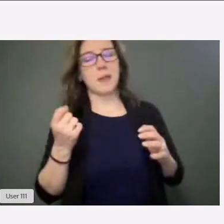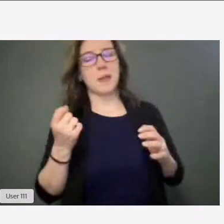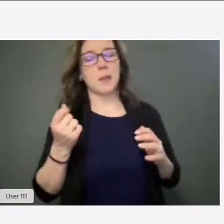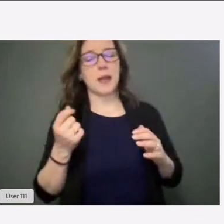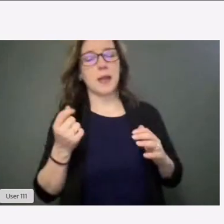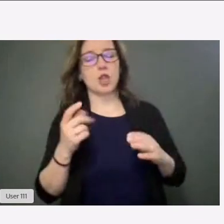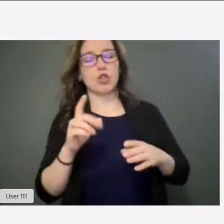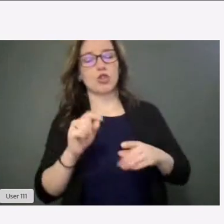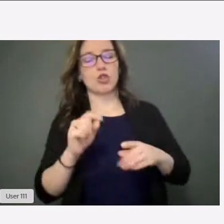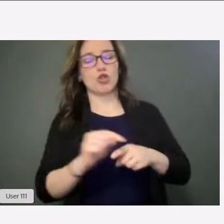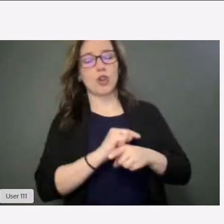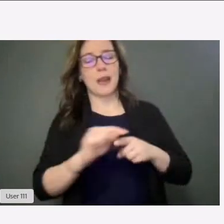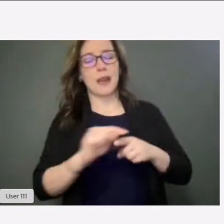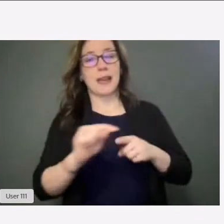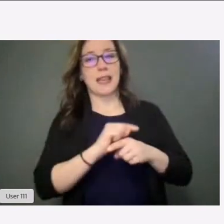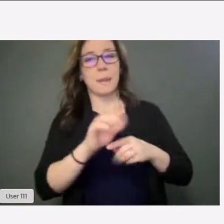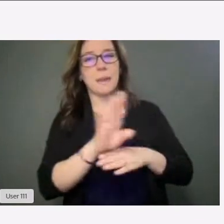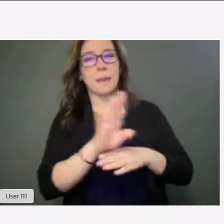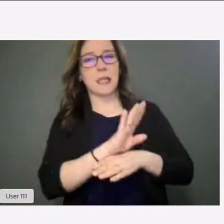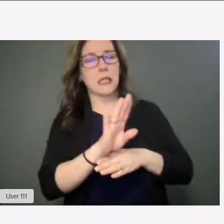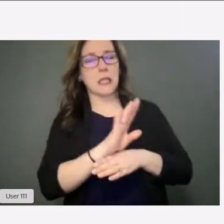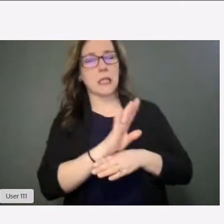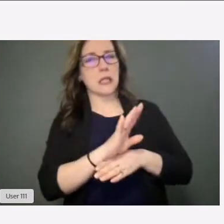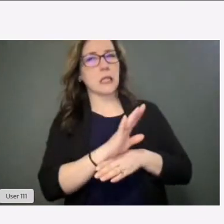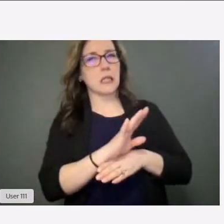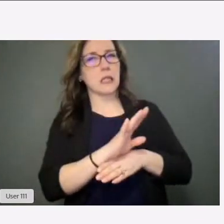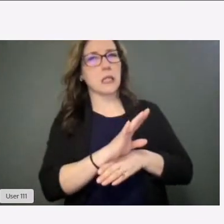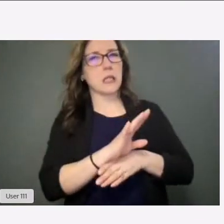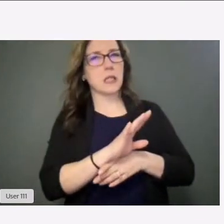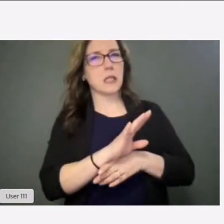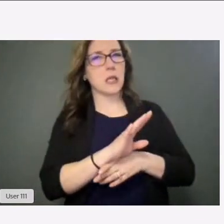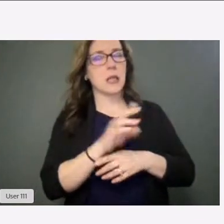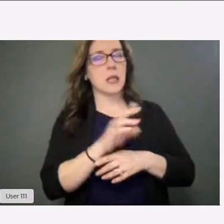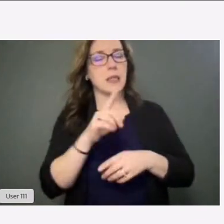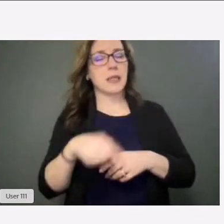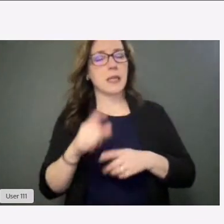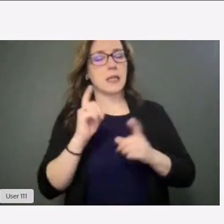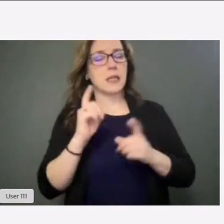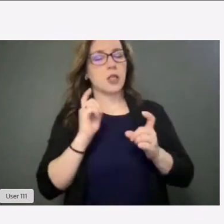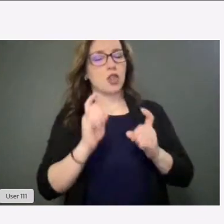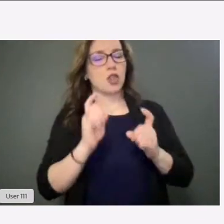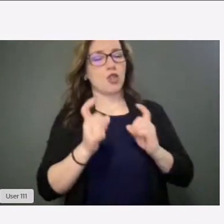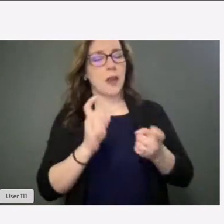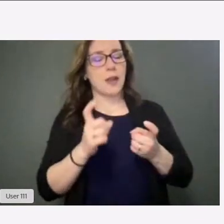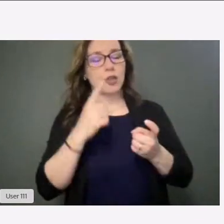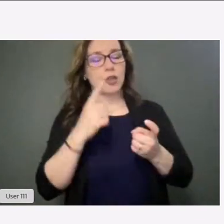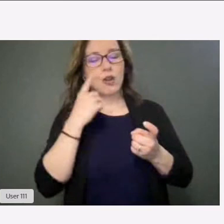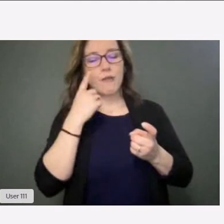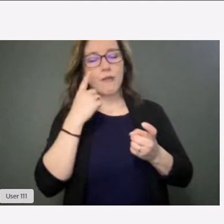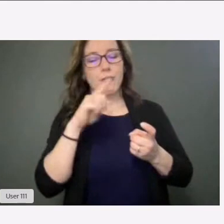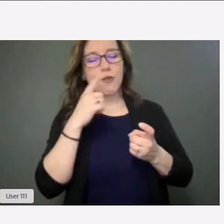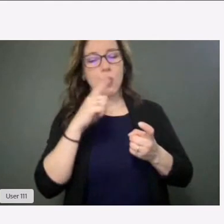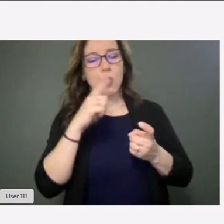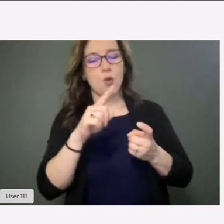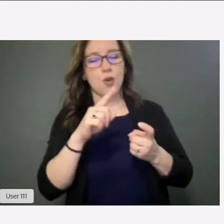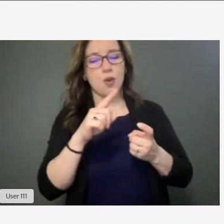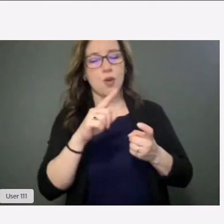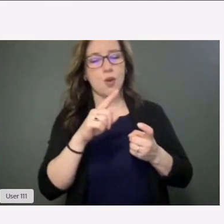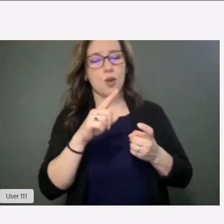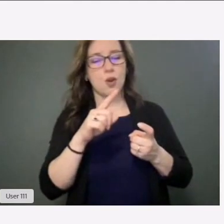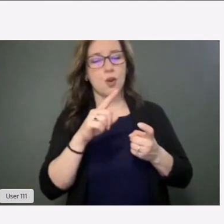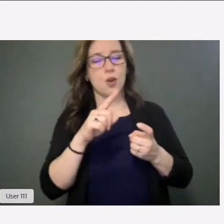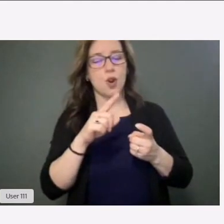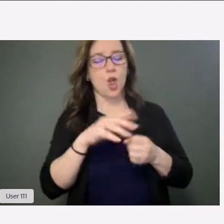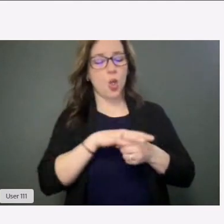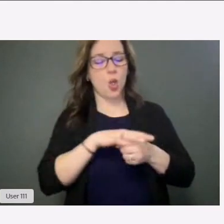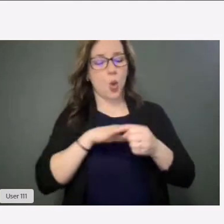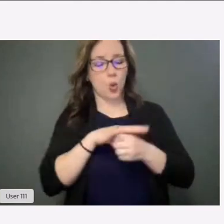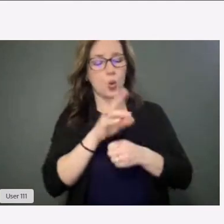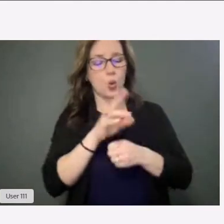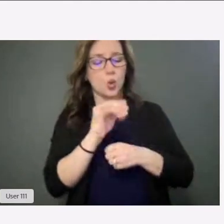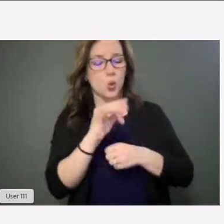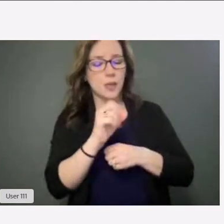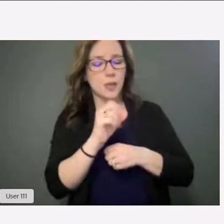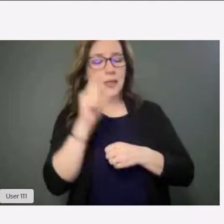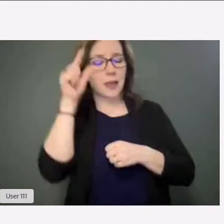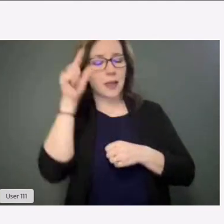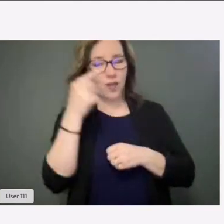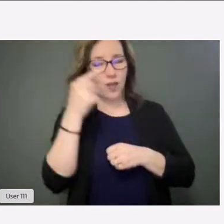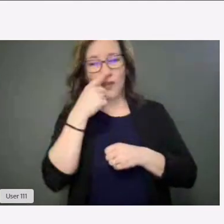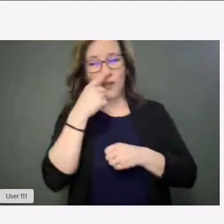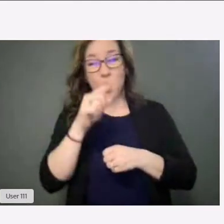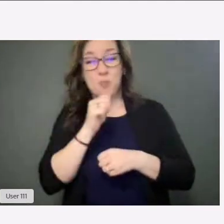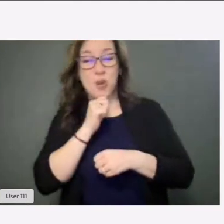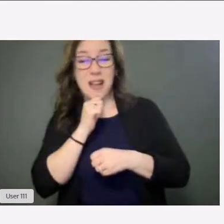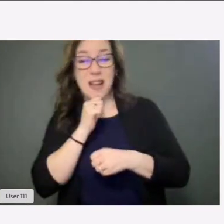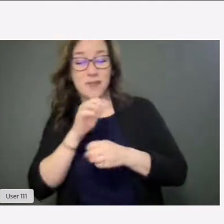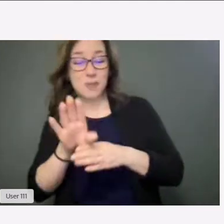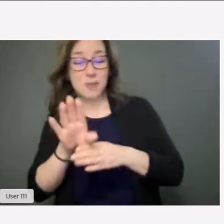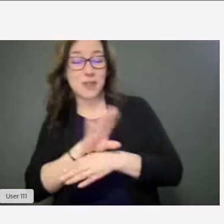is training businesses. And so, like I said, these grants are for state and local units of government. So for a